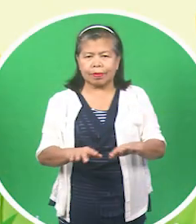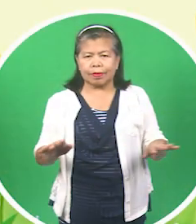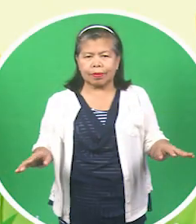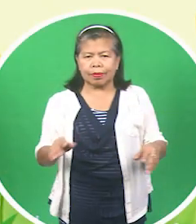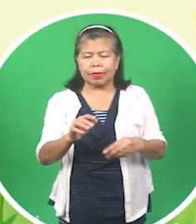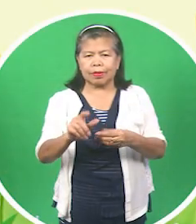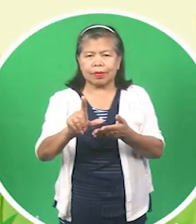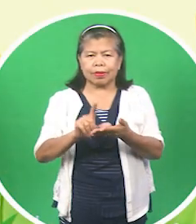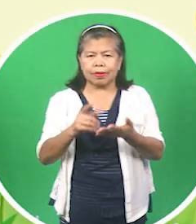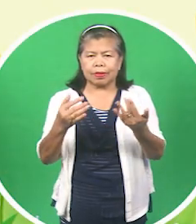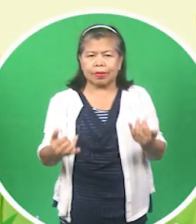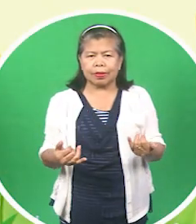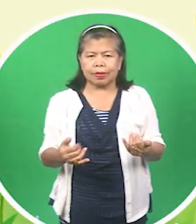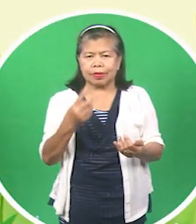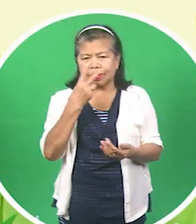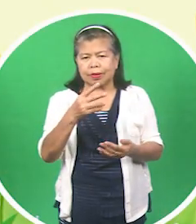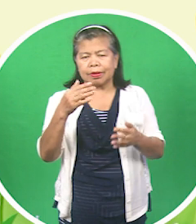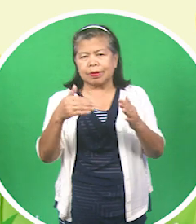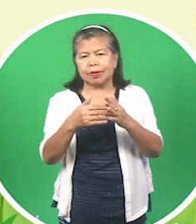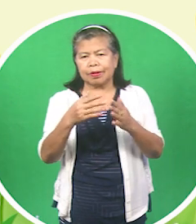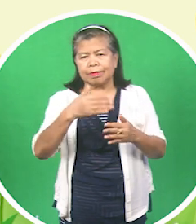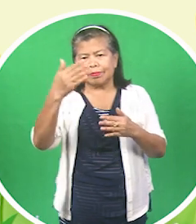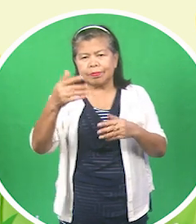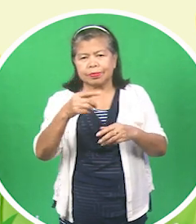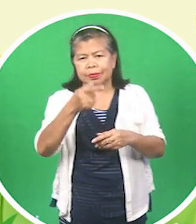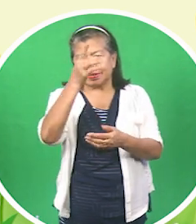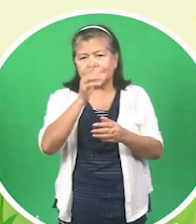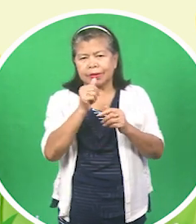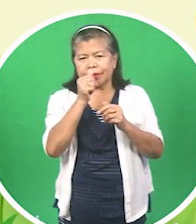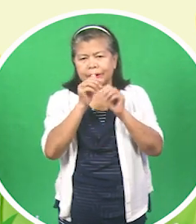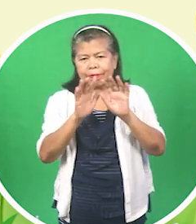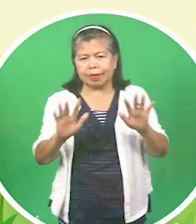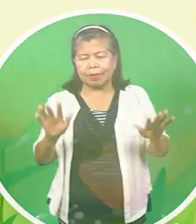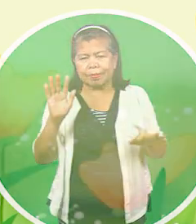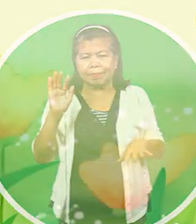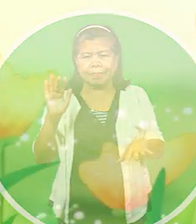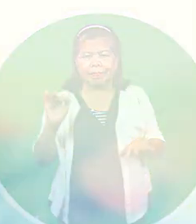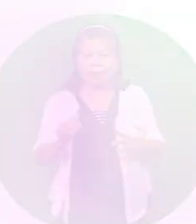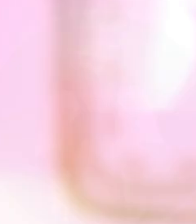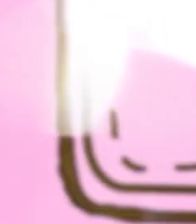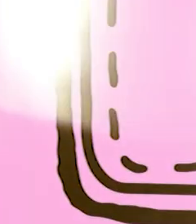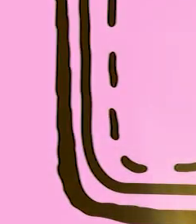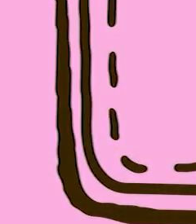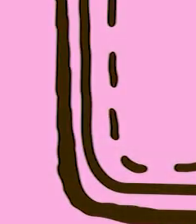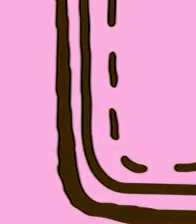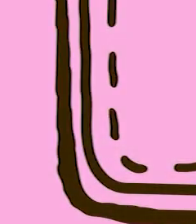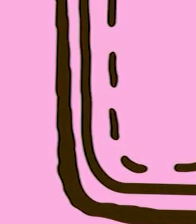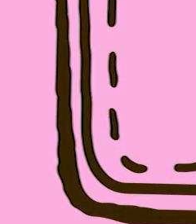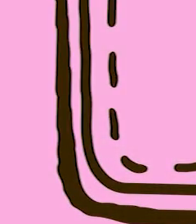So children, that's our lesson for today. See you again next time, and God bless. Bye-bye.